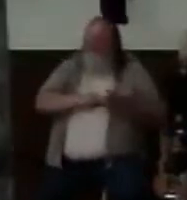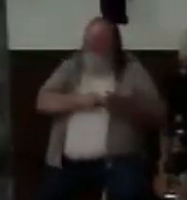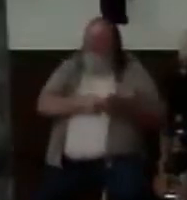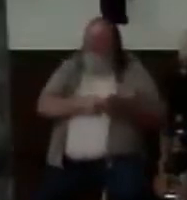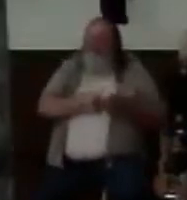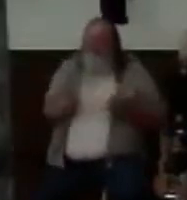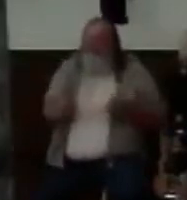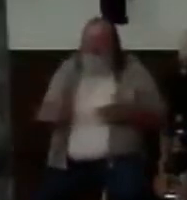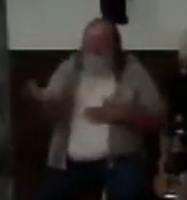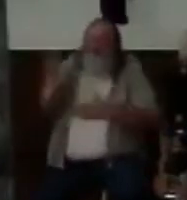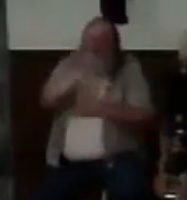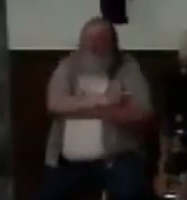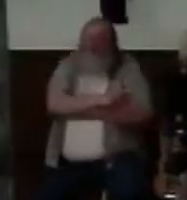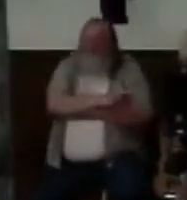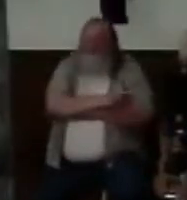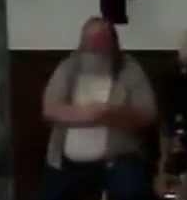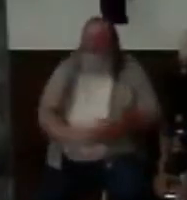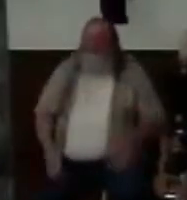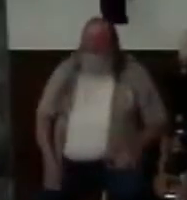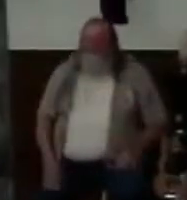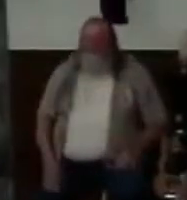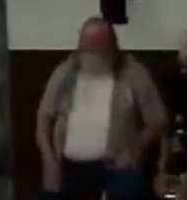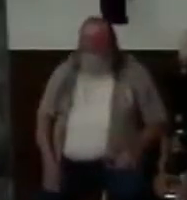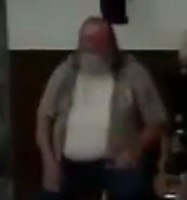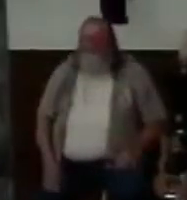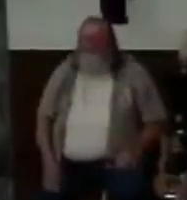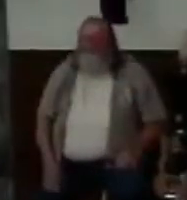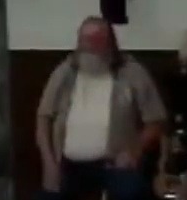celebrating the joyful occasion of Christ's return.